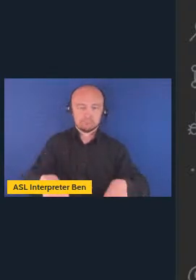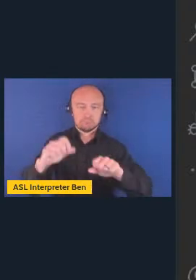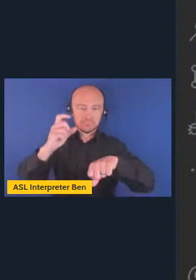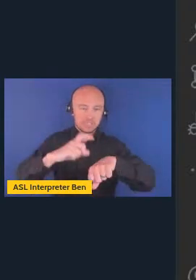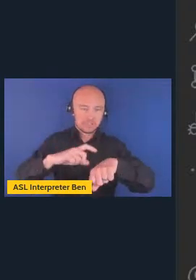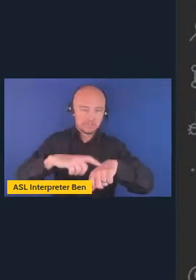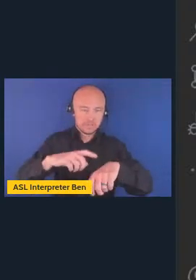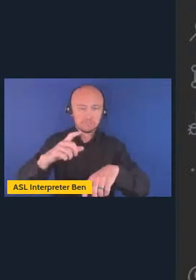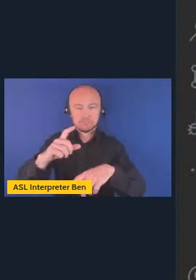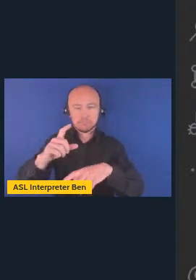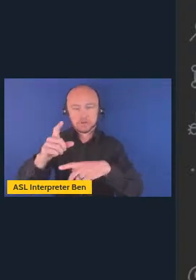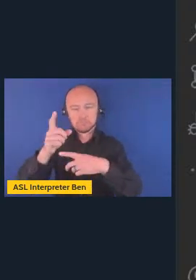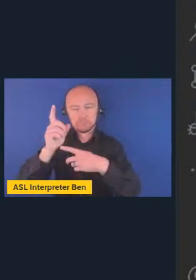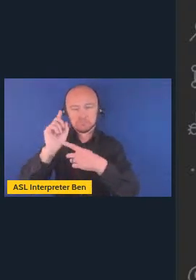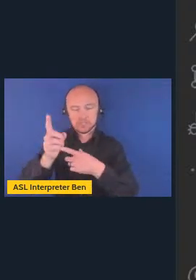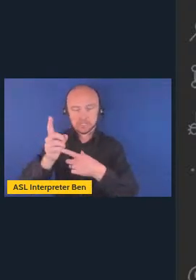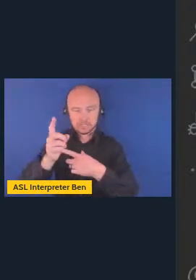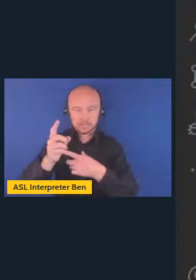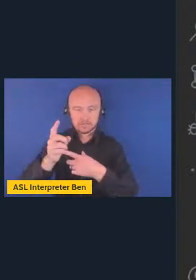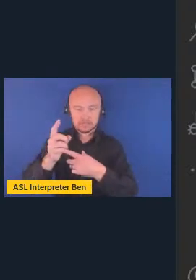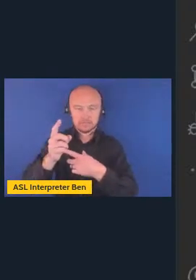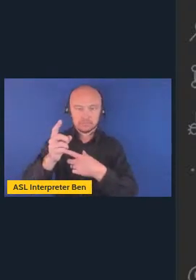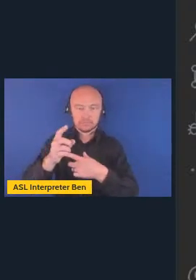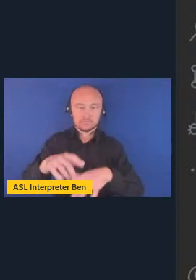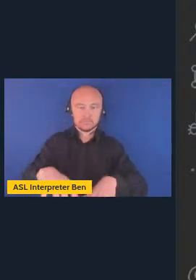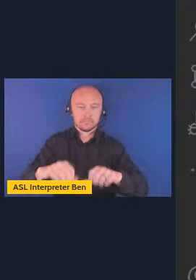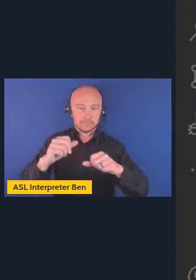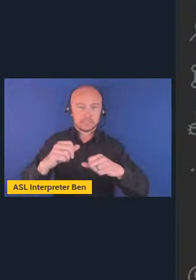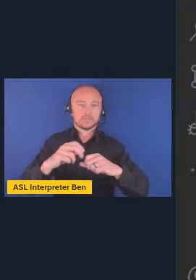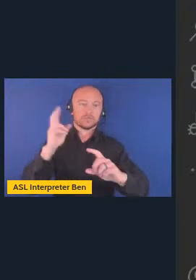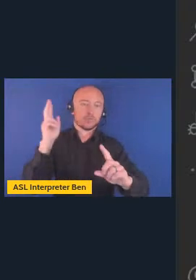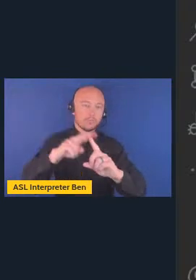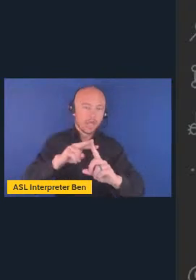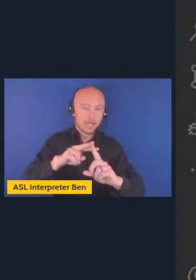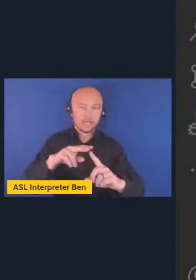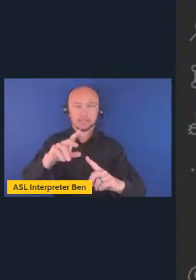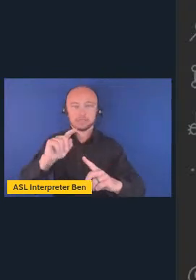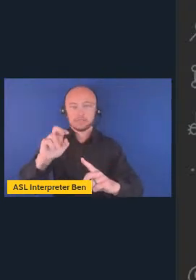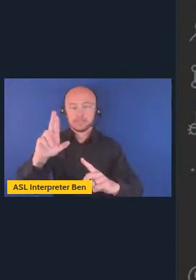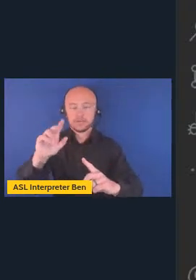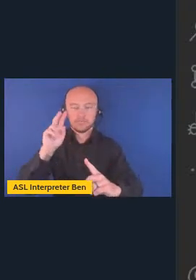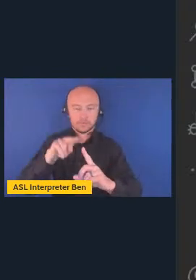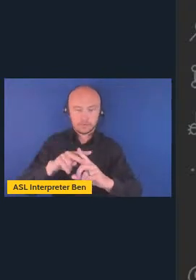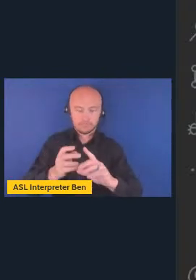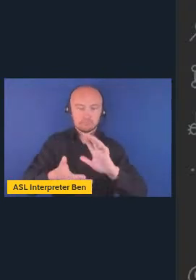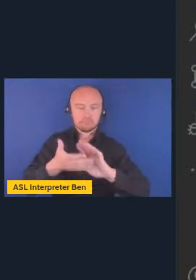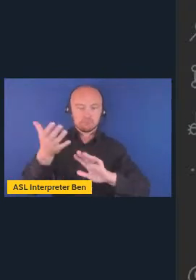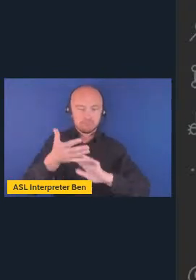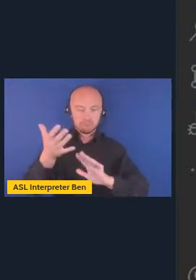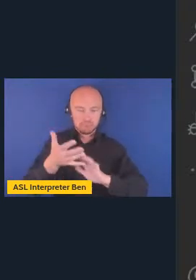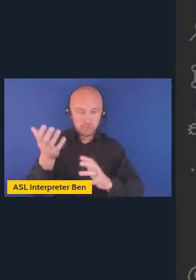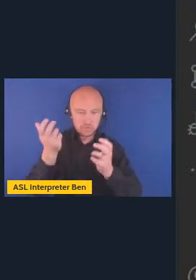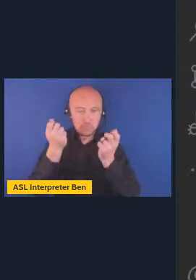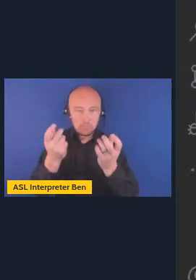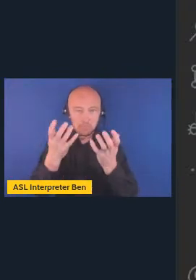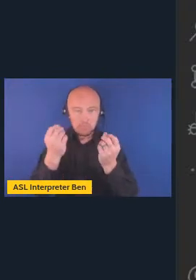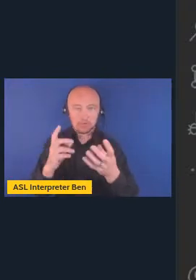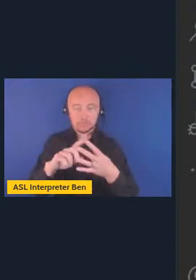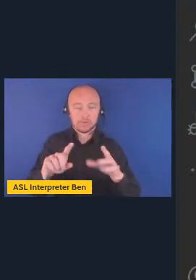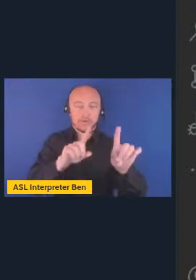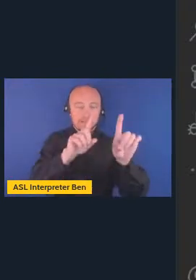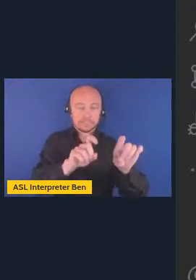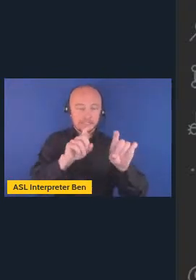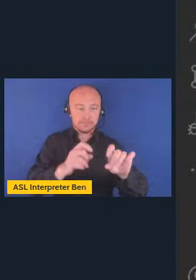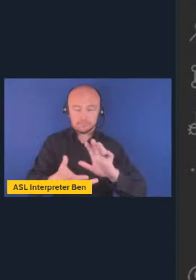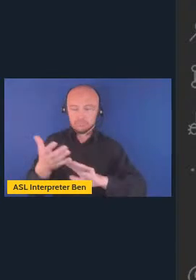about a minute because the Terraform init takes time, Terraform apply takes time. It does run multiple. If I would have multiple tests, they would